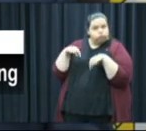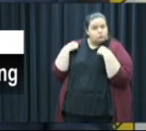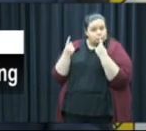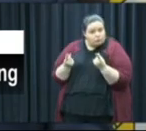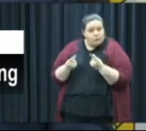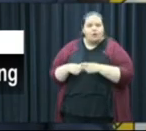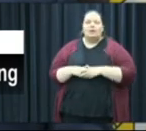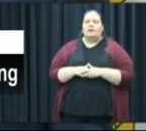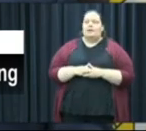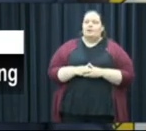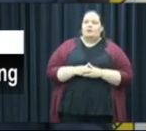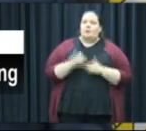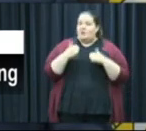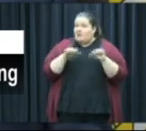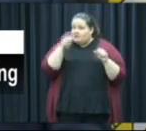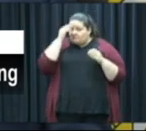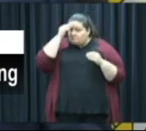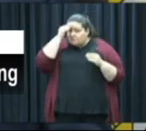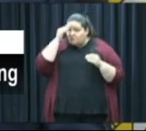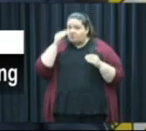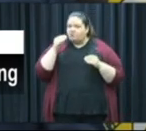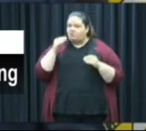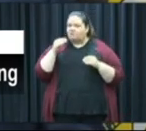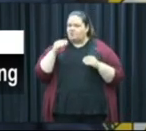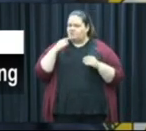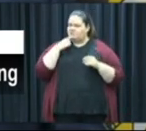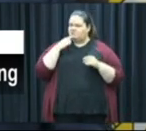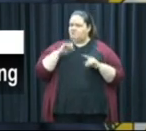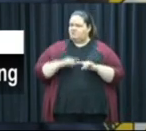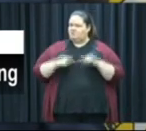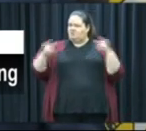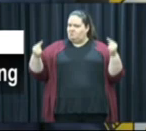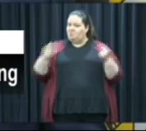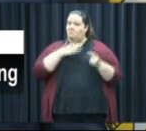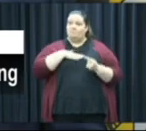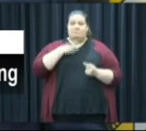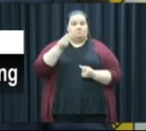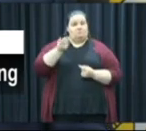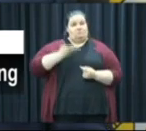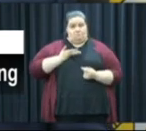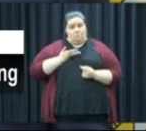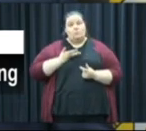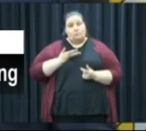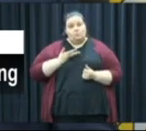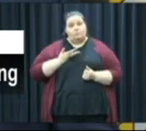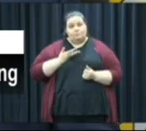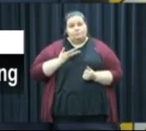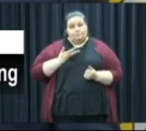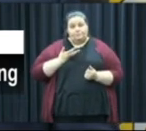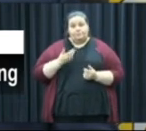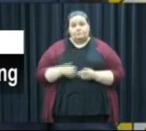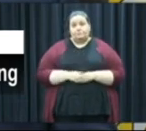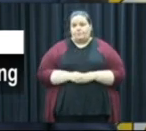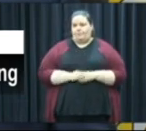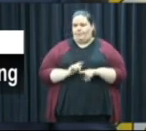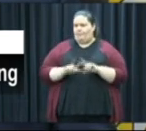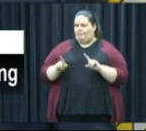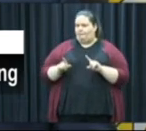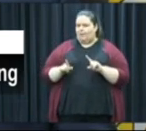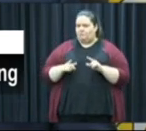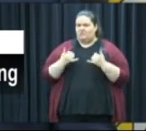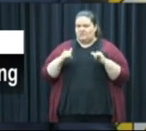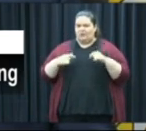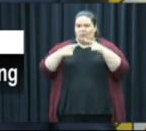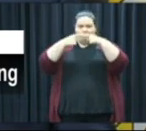any information that would suggest otherwise, I certainly would like to know that. But there has been no relaxation